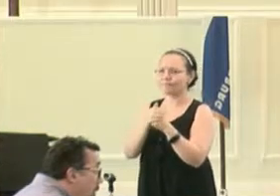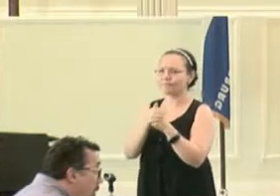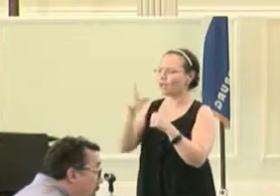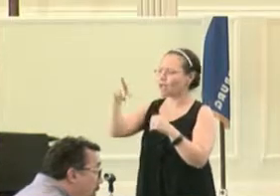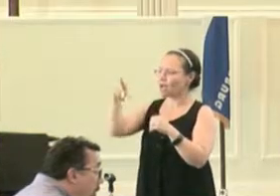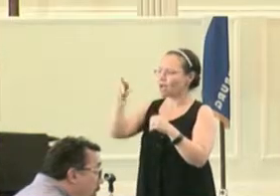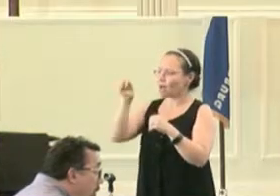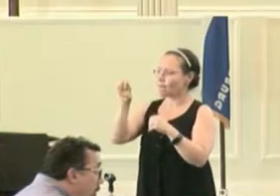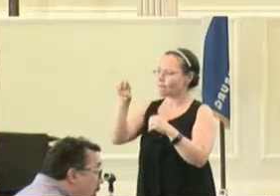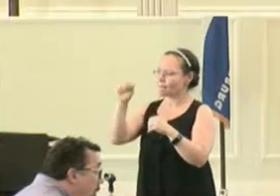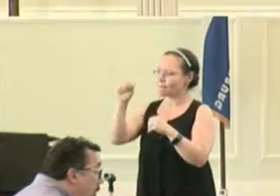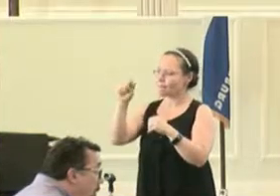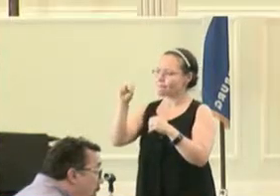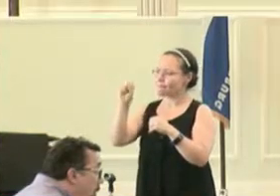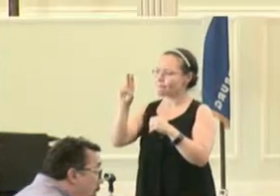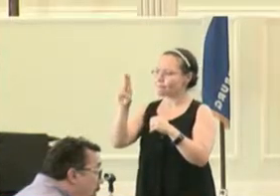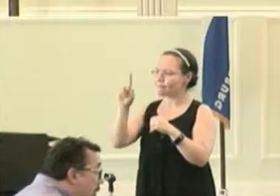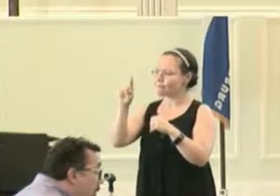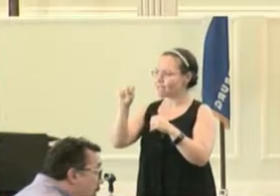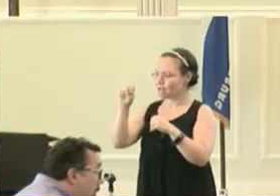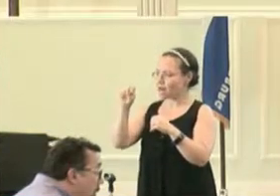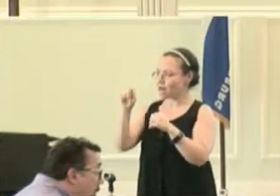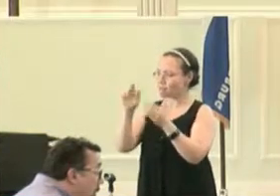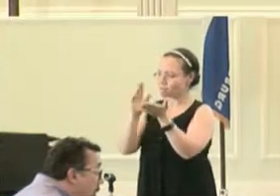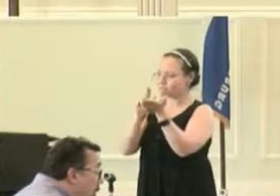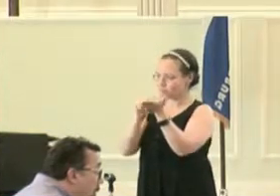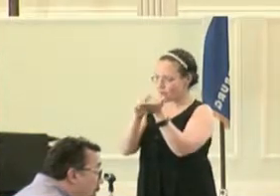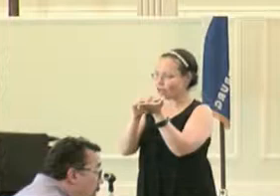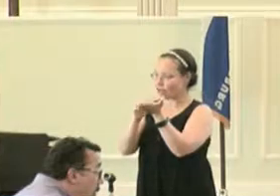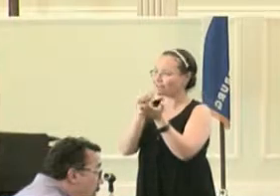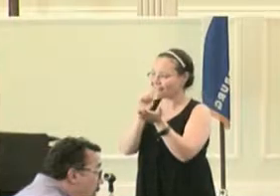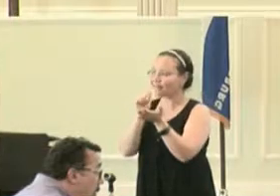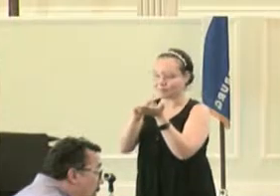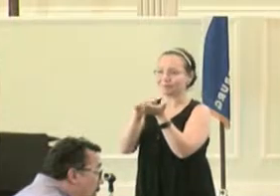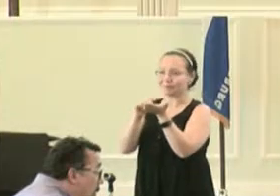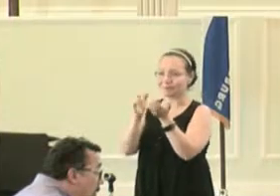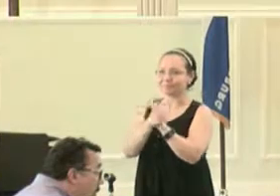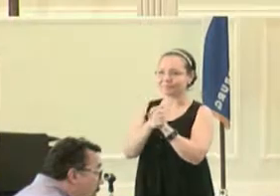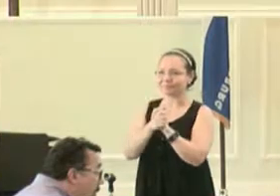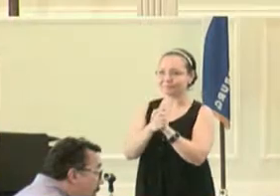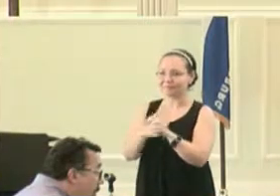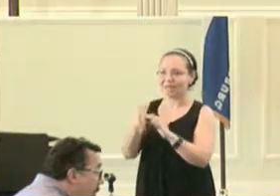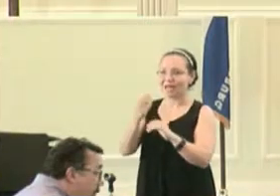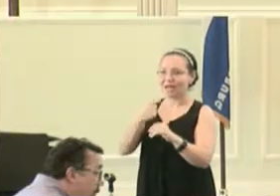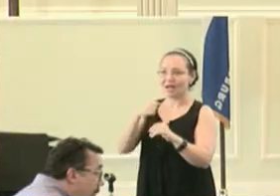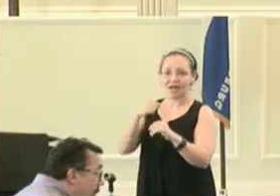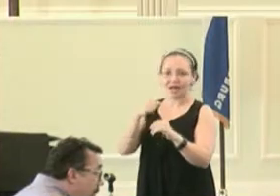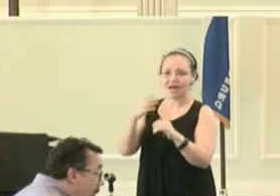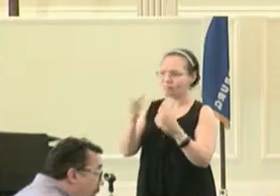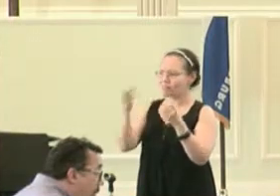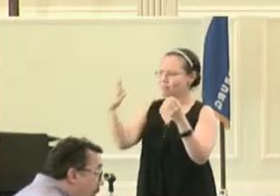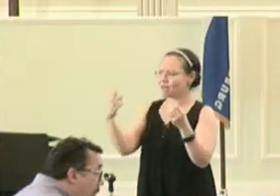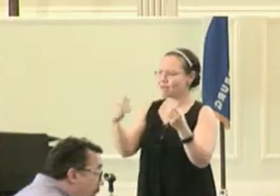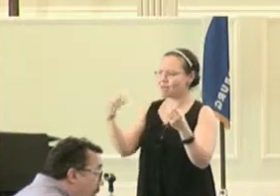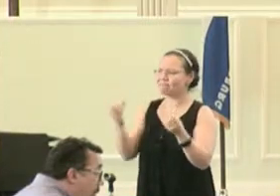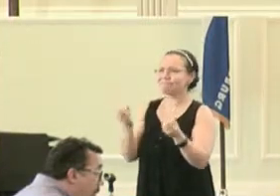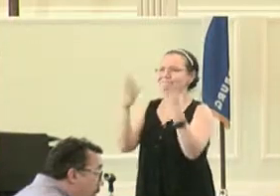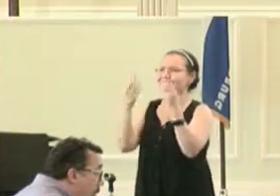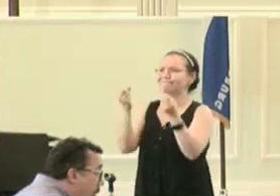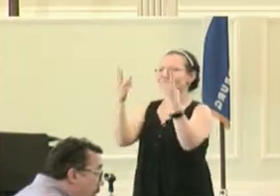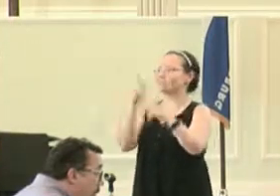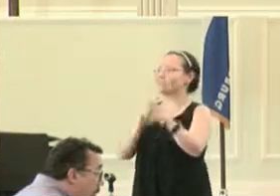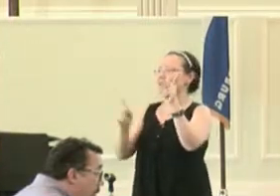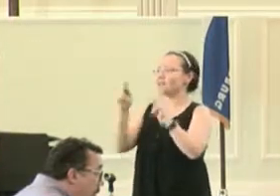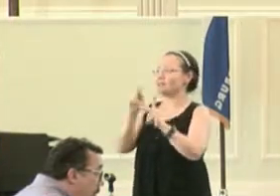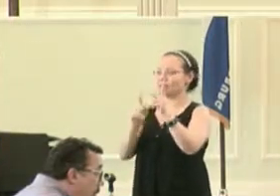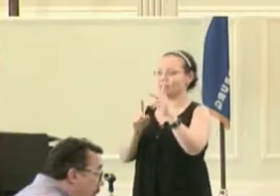making sandwiches in the bus to give the people when we got there. And when we got there, there was lots of people,